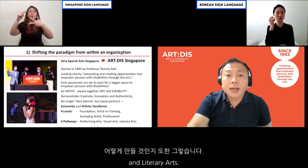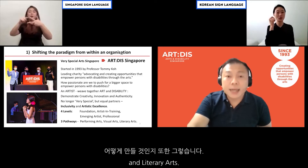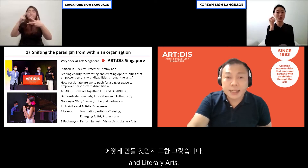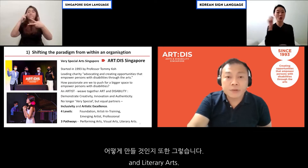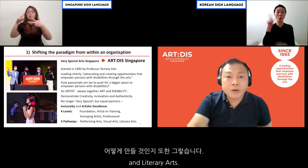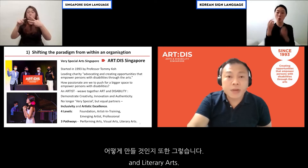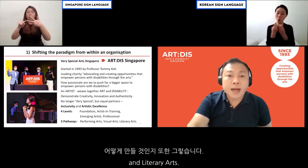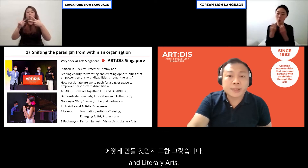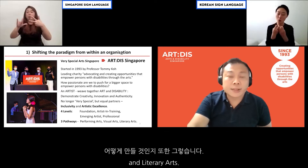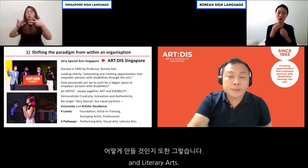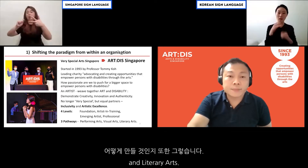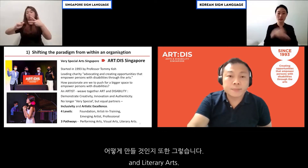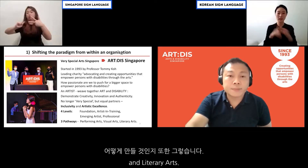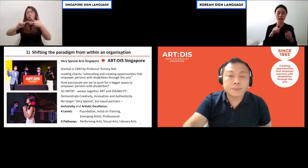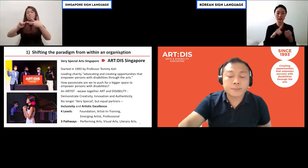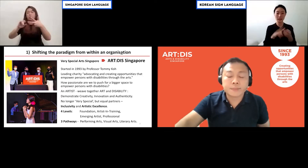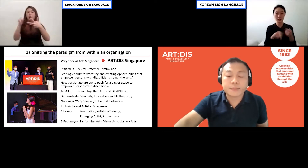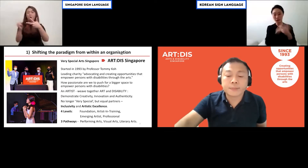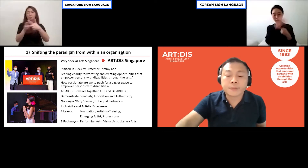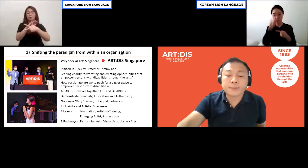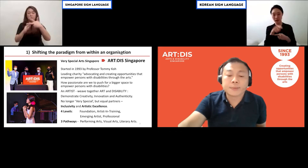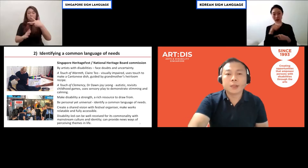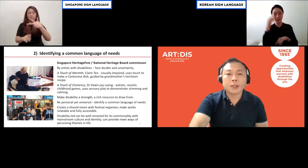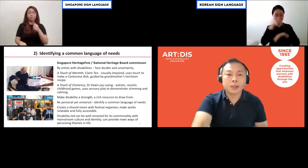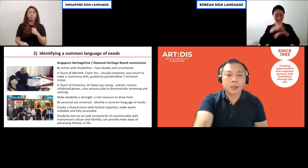and literary arts.